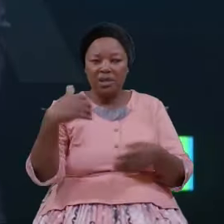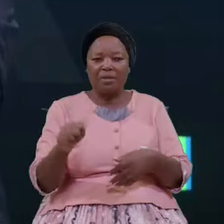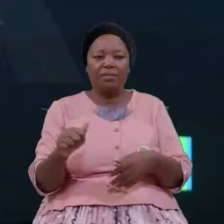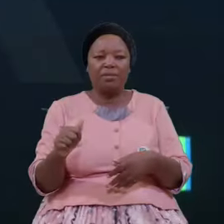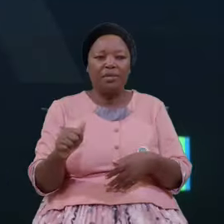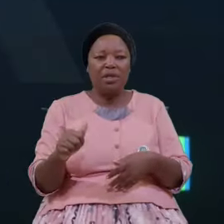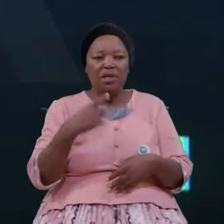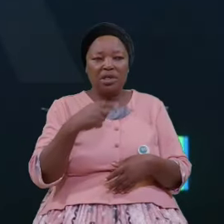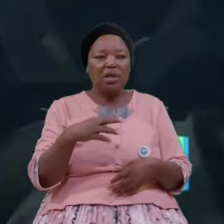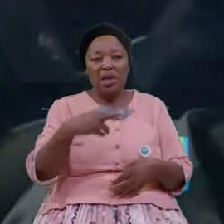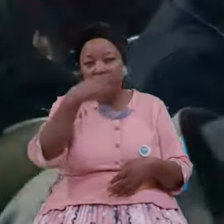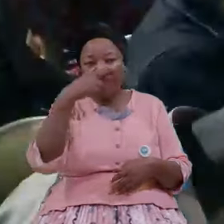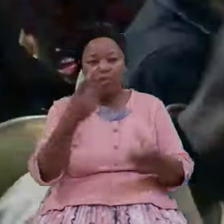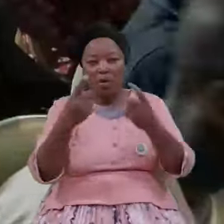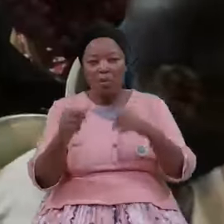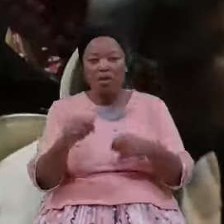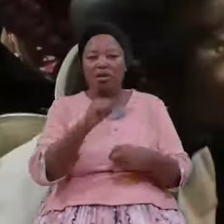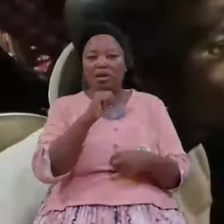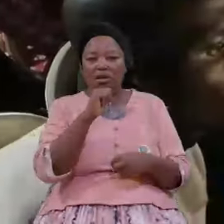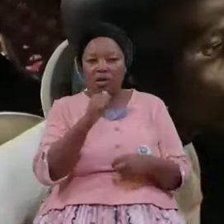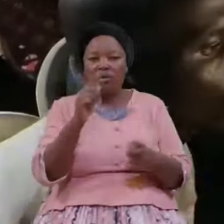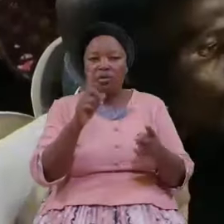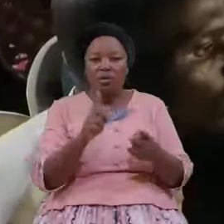the thief cometh.